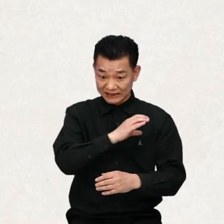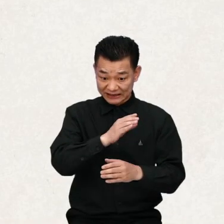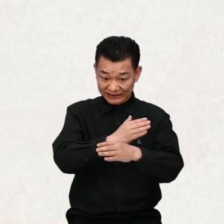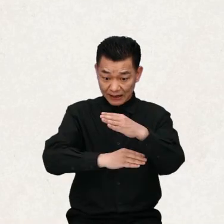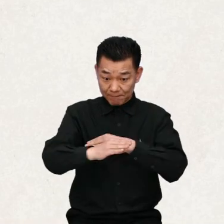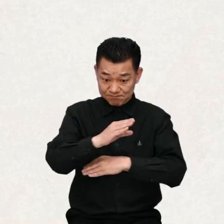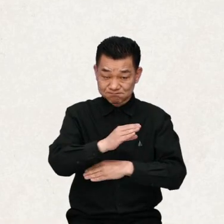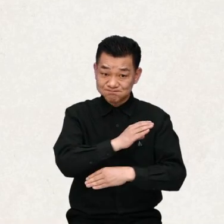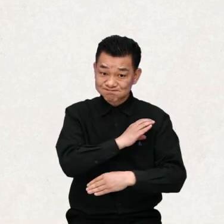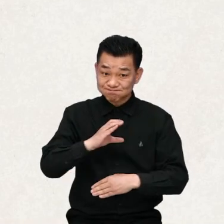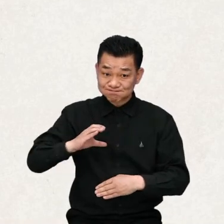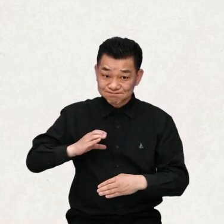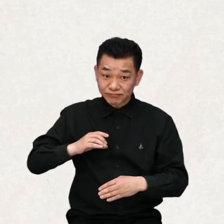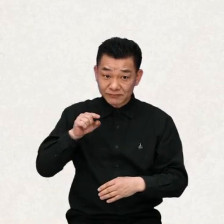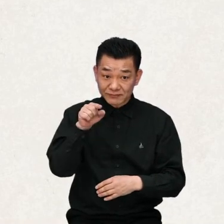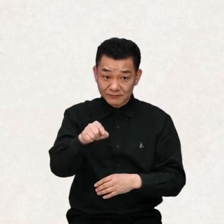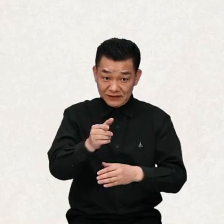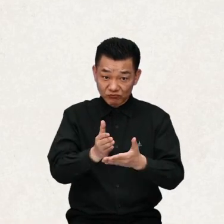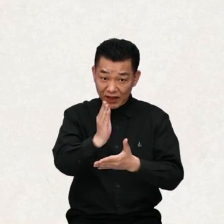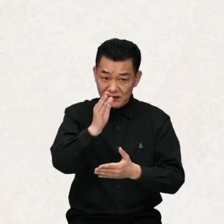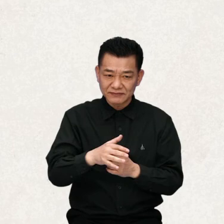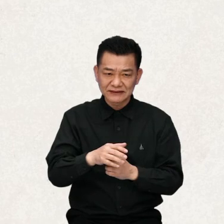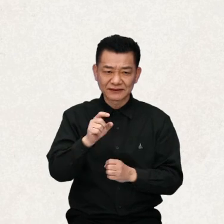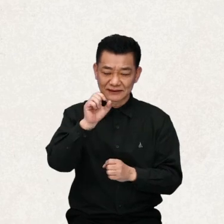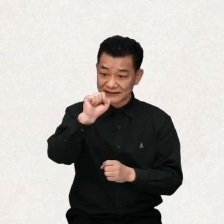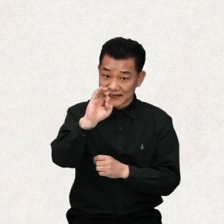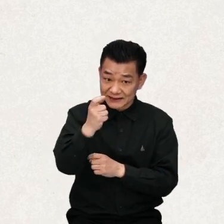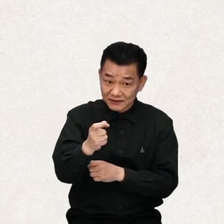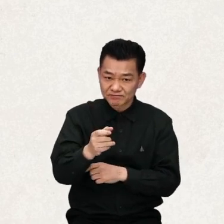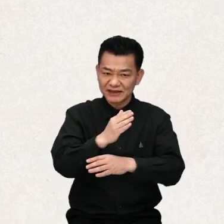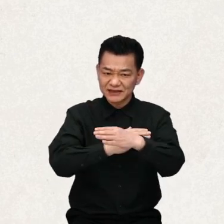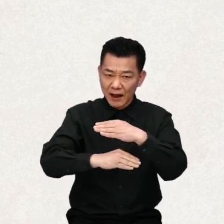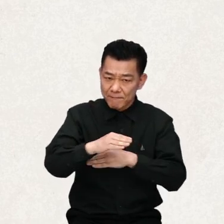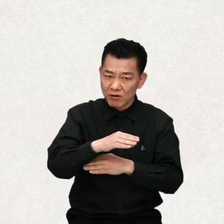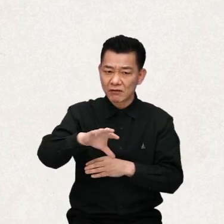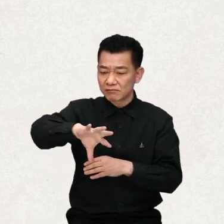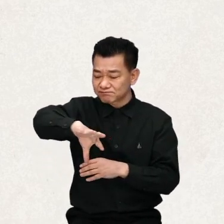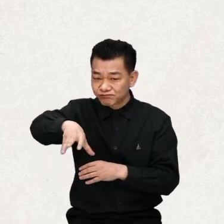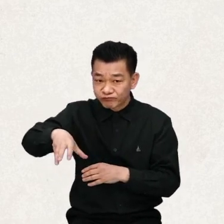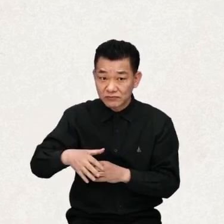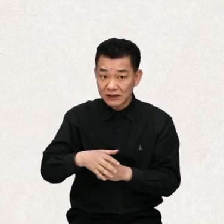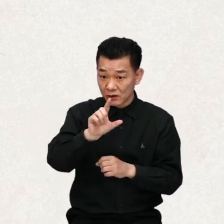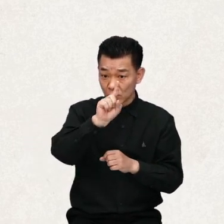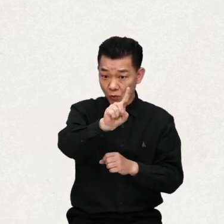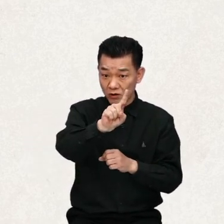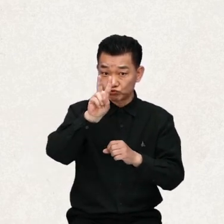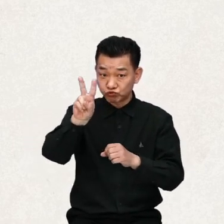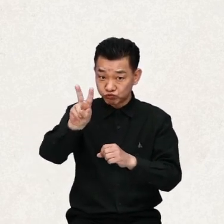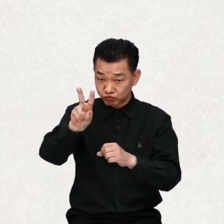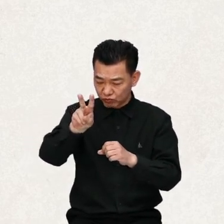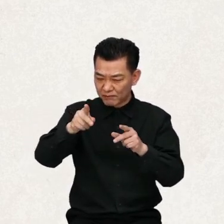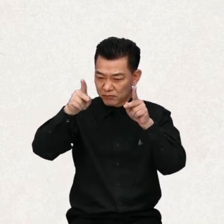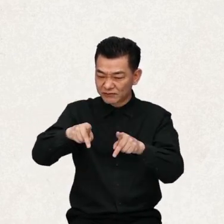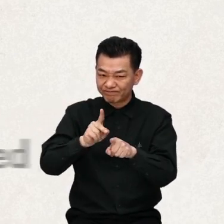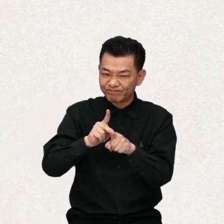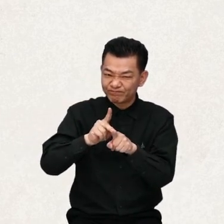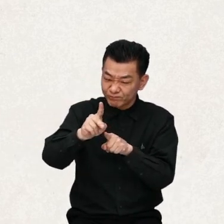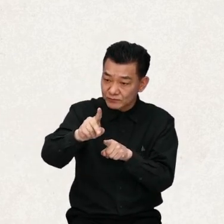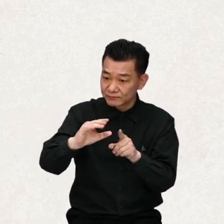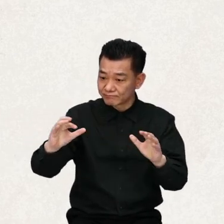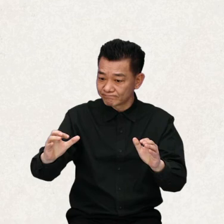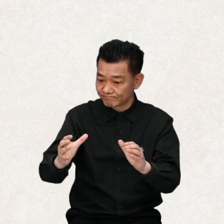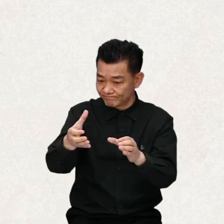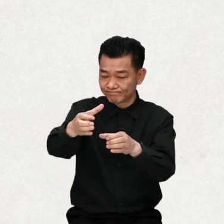UN Committee on the Rights of Persons with Disabilities consisted of 12 experts considering gender, disability, and